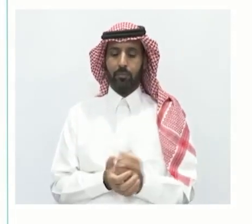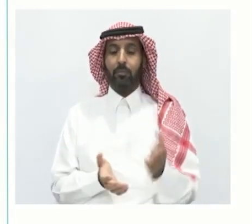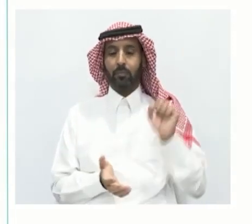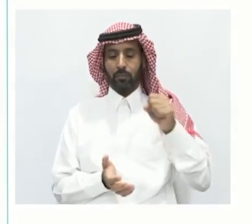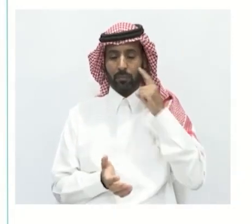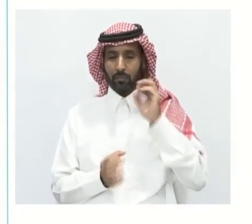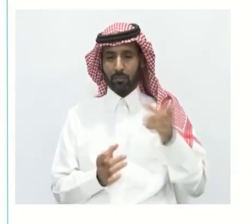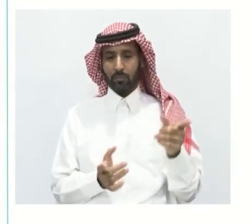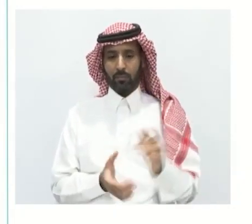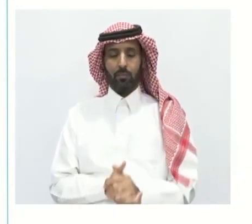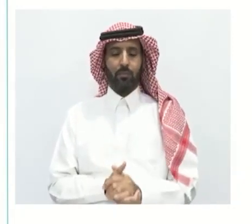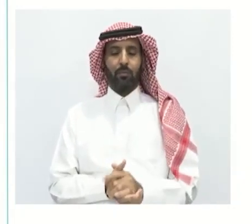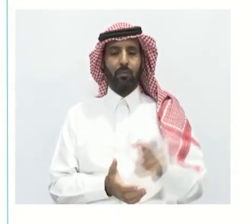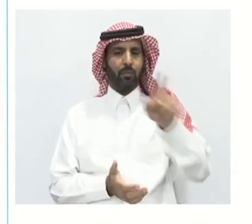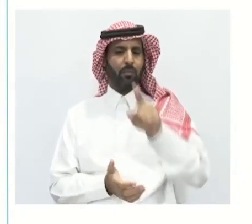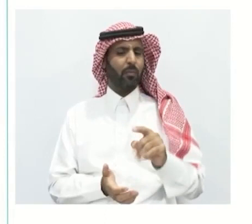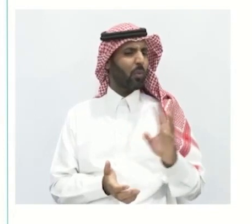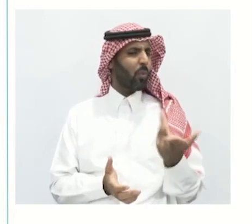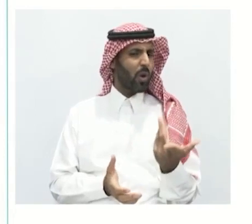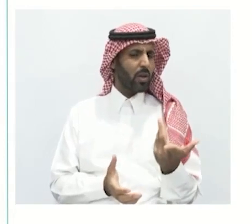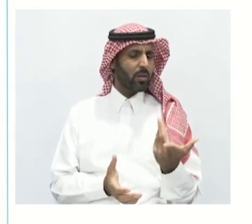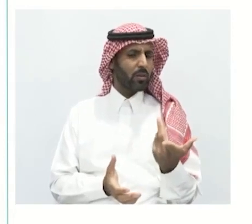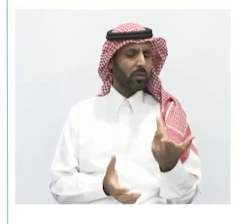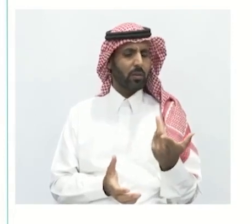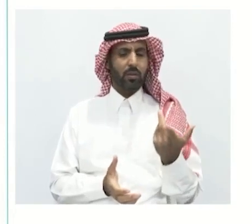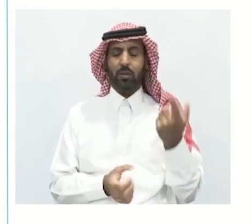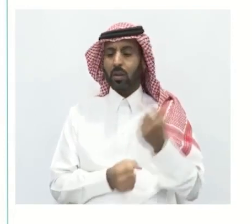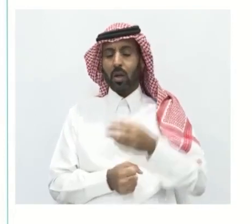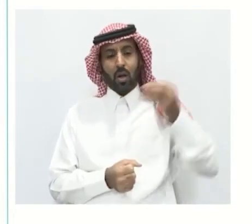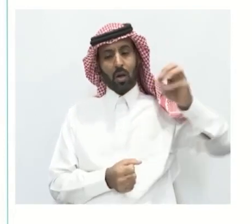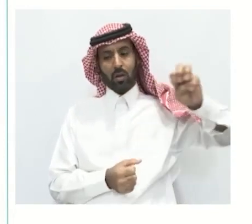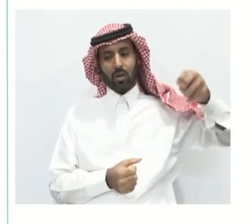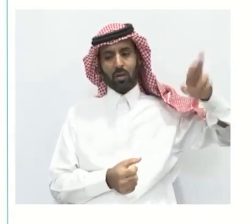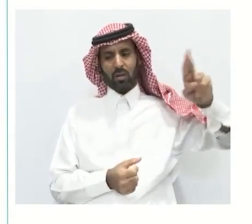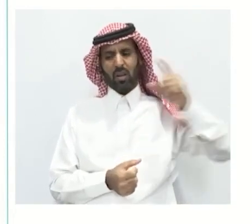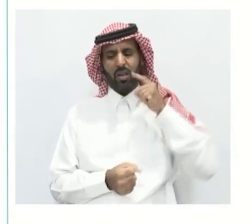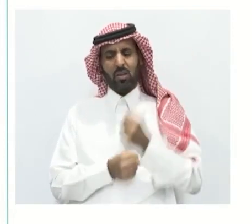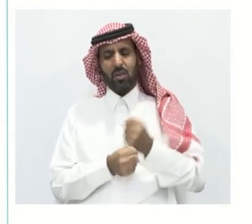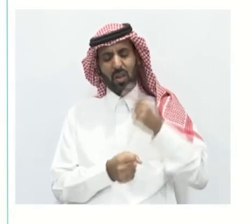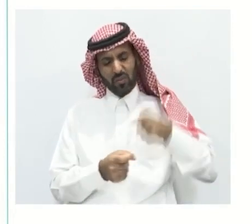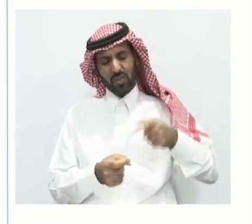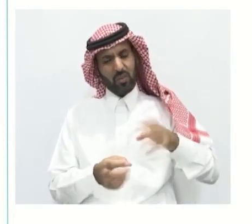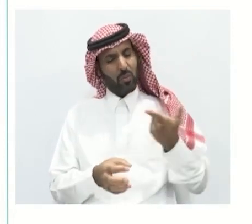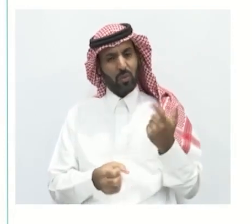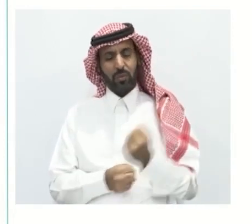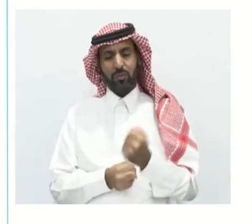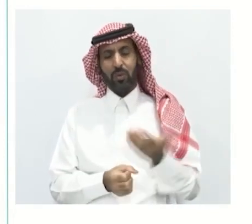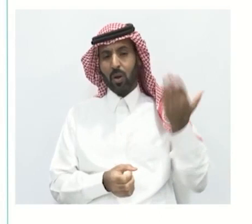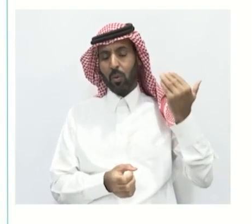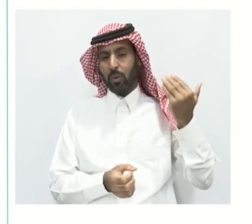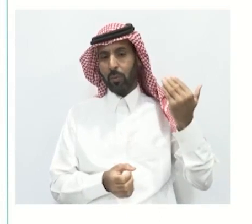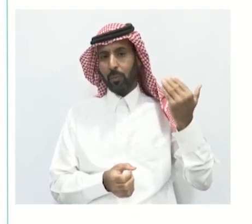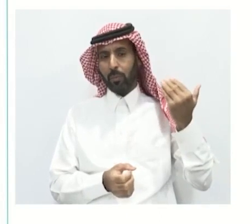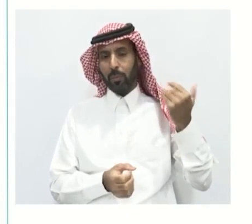Yes, excellent. The question is, what did Umar used to do every day? What did Umar used to do every